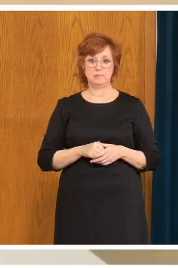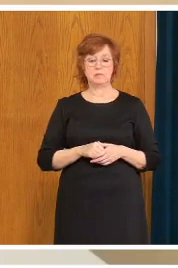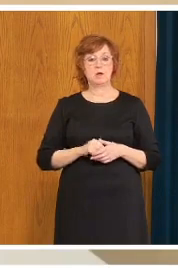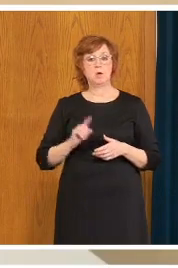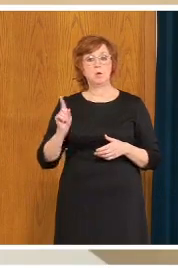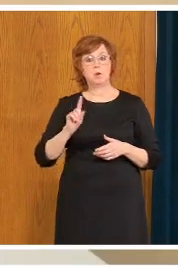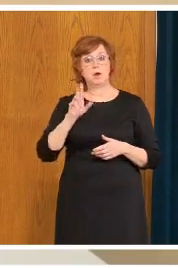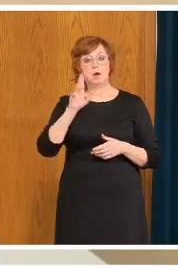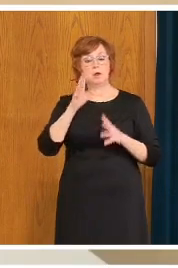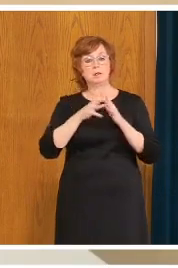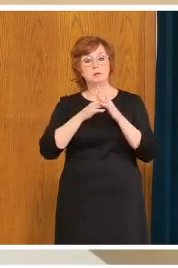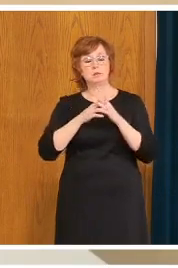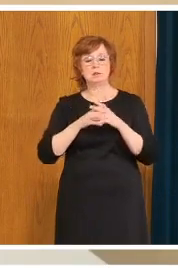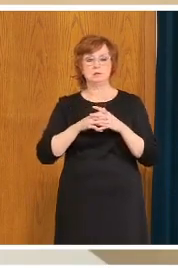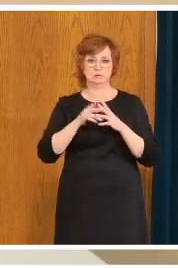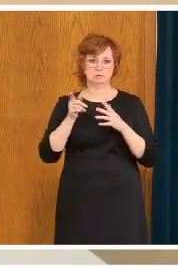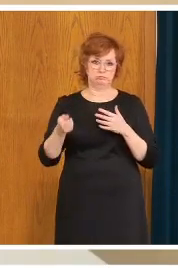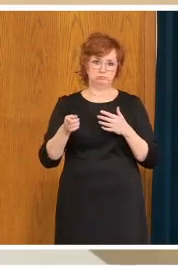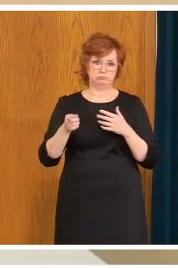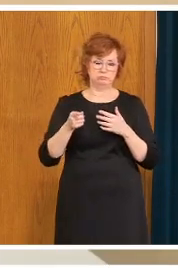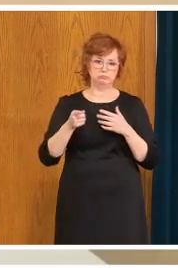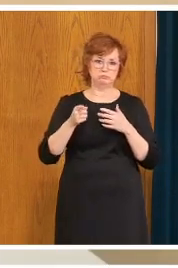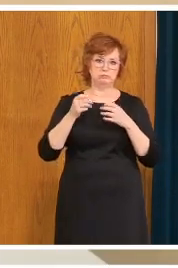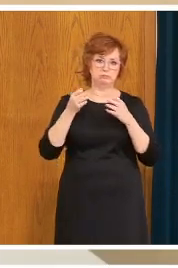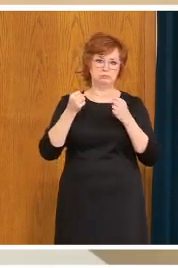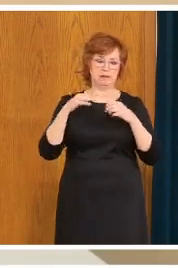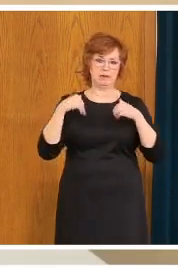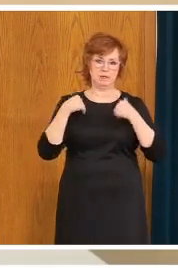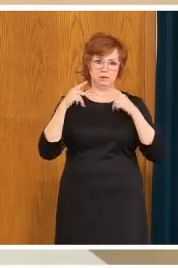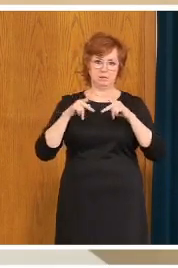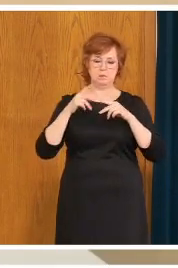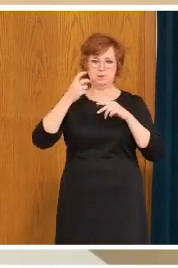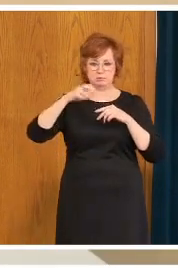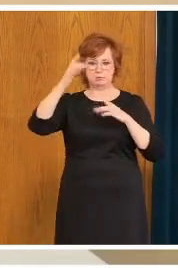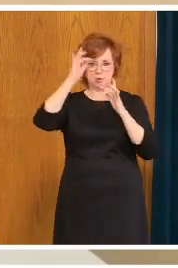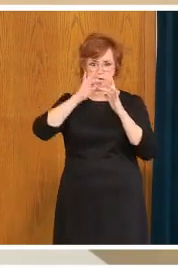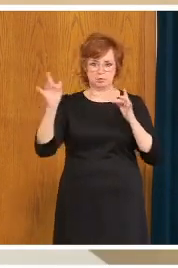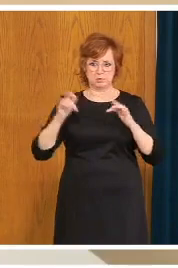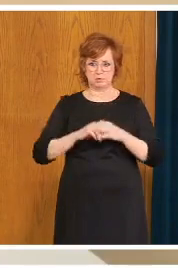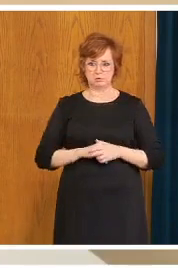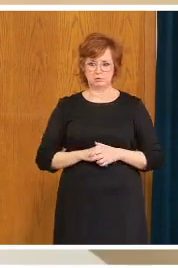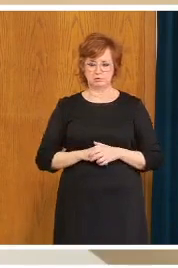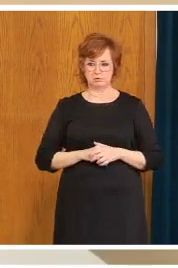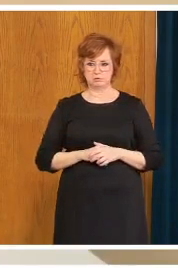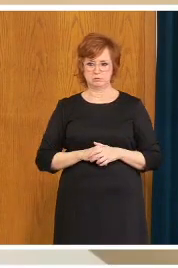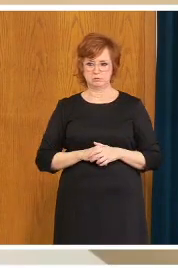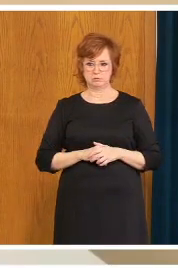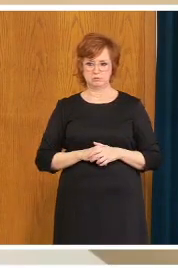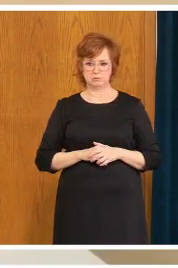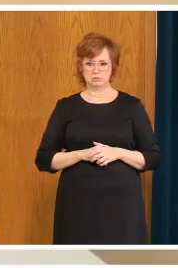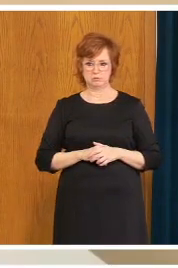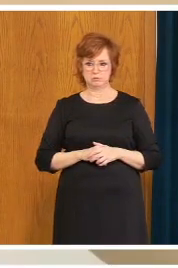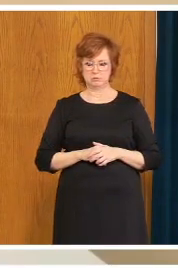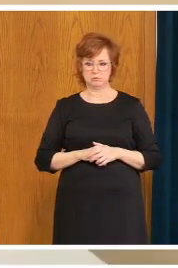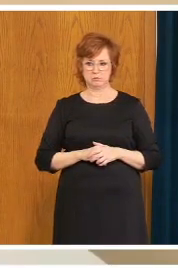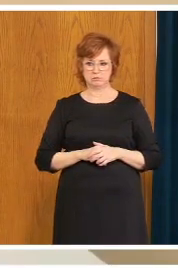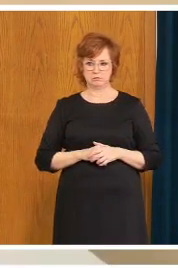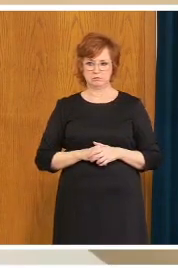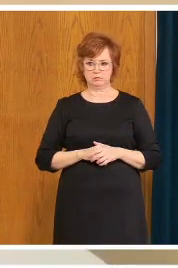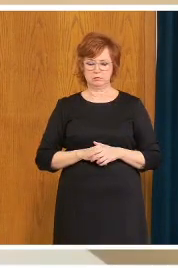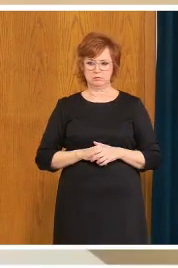people, that still has impacts in terms of higher hospitalizations, and sometimes the measures have to be tightened up for a bit.